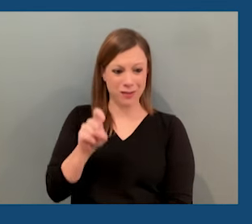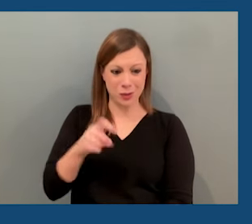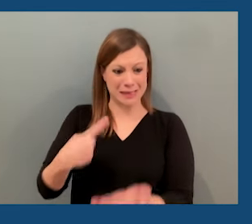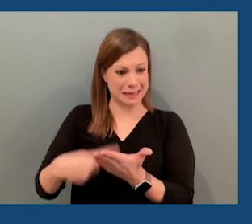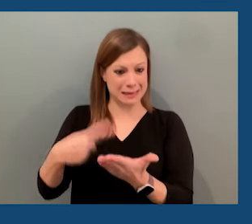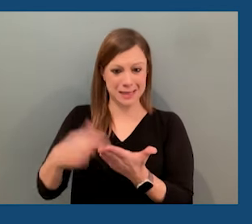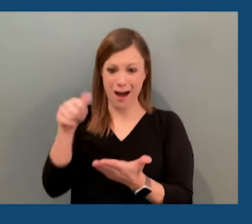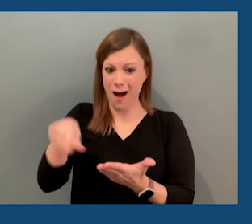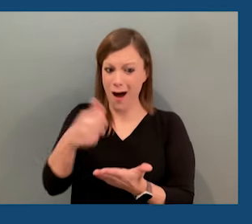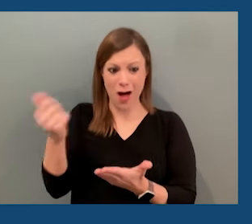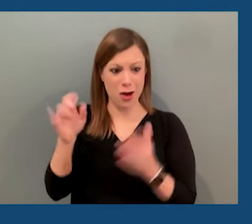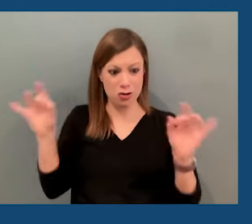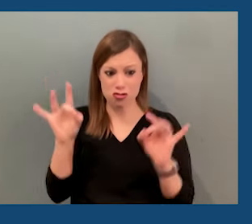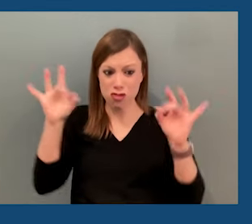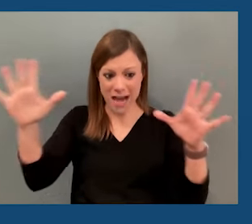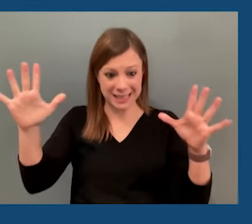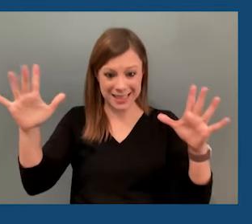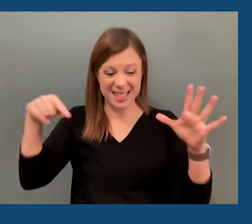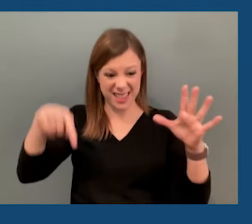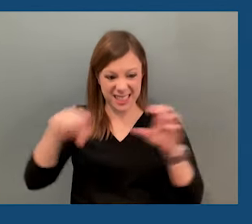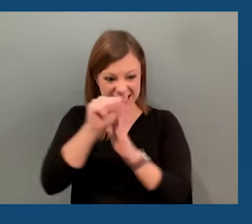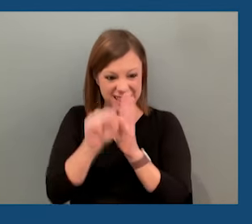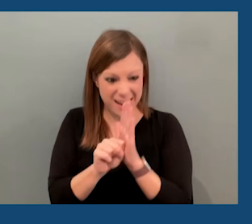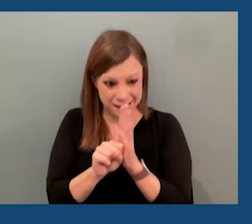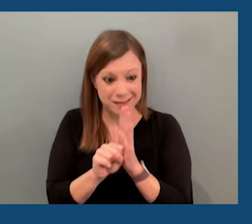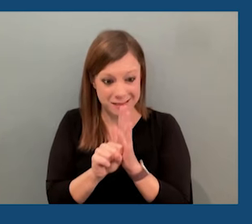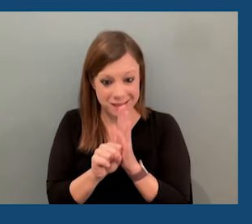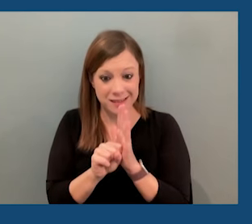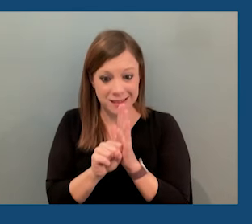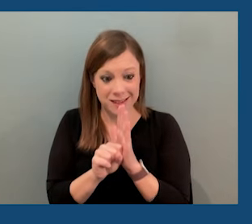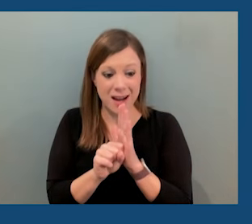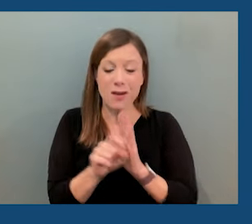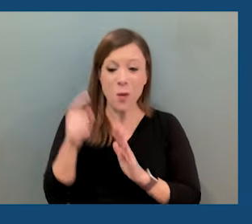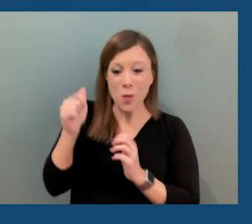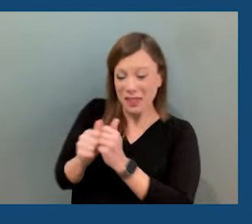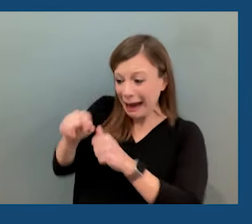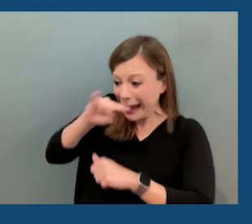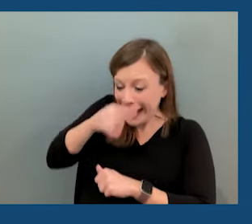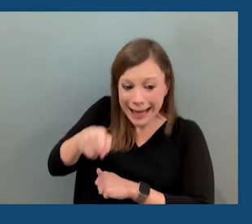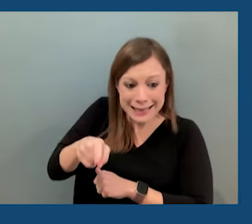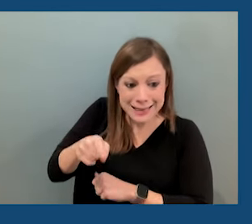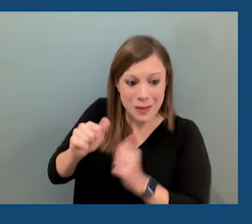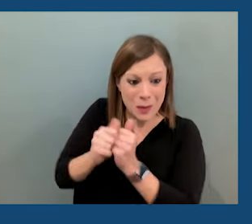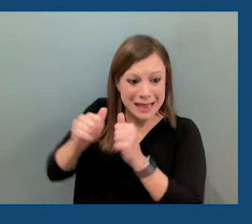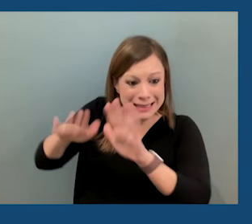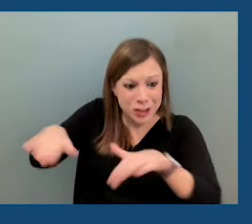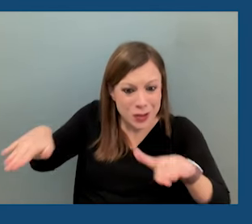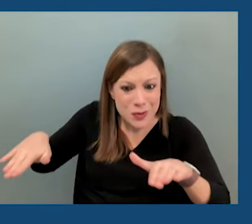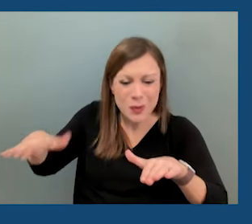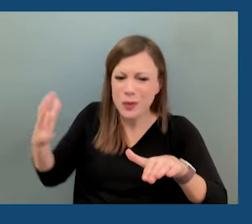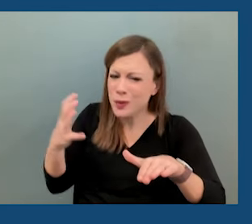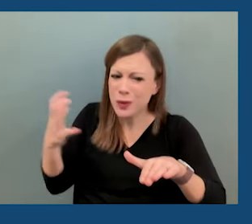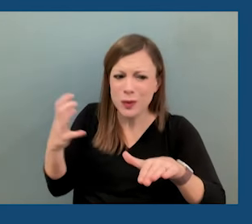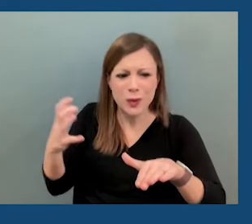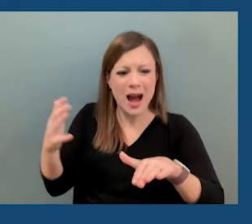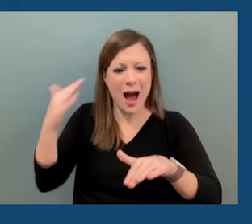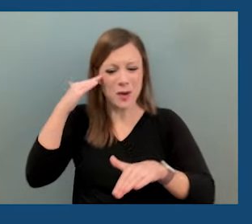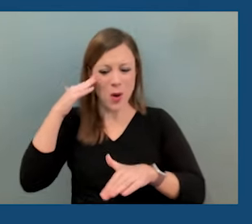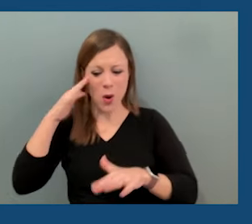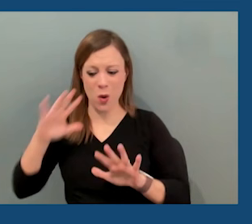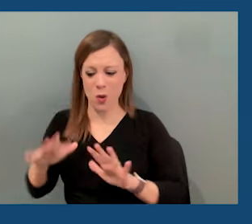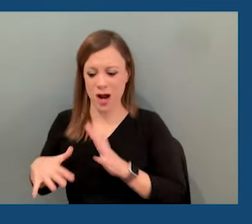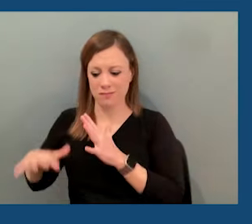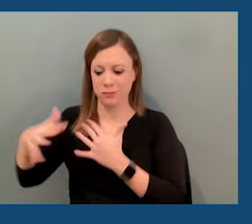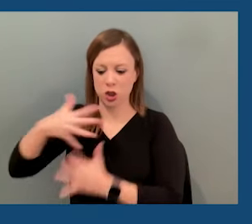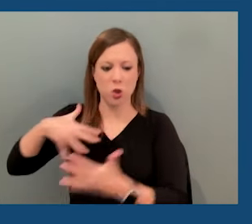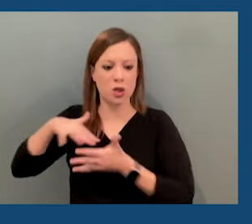the crisis of mental health with our kids, our children. And sociologists can figure out where it all came from, but I do